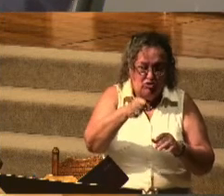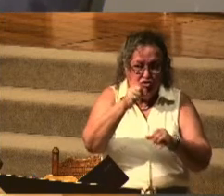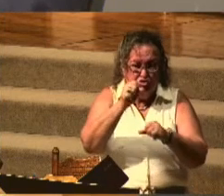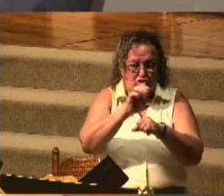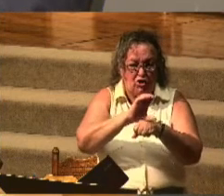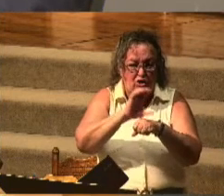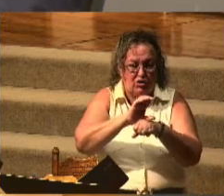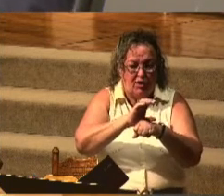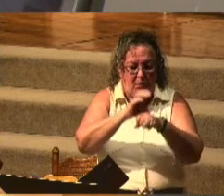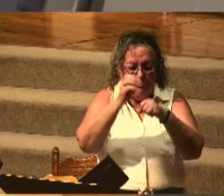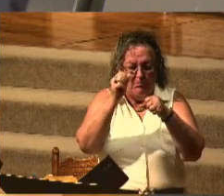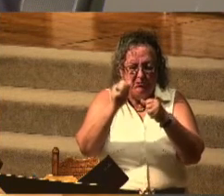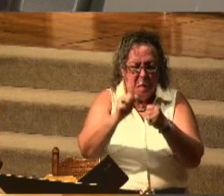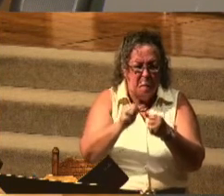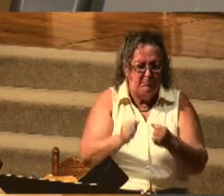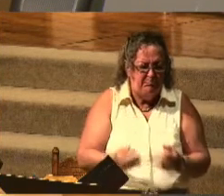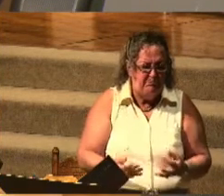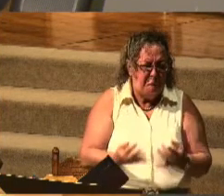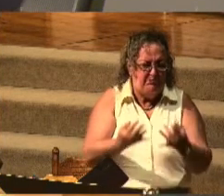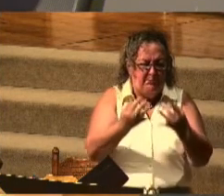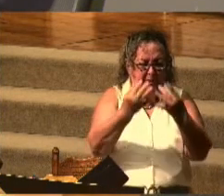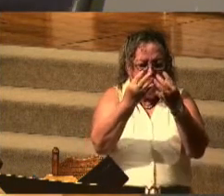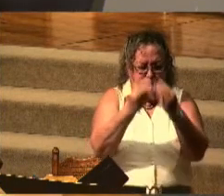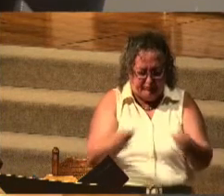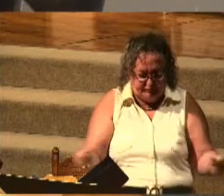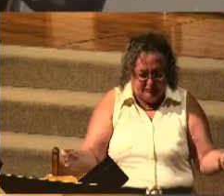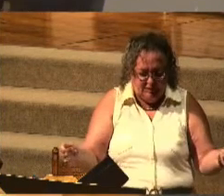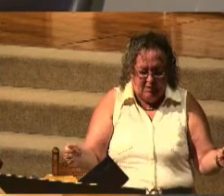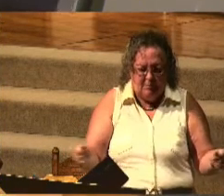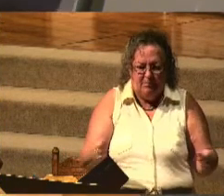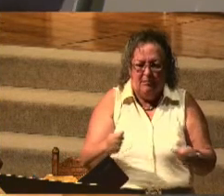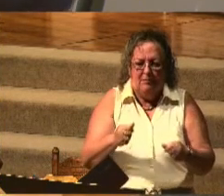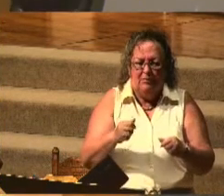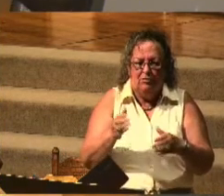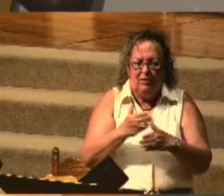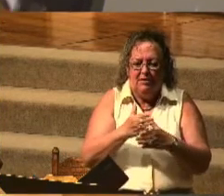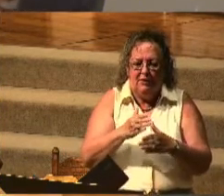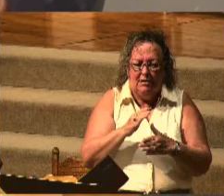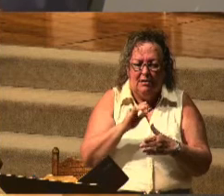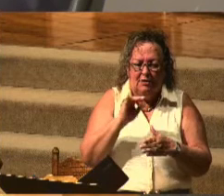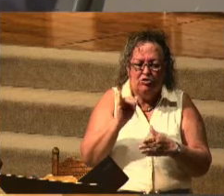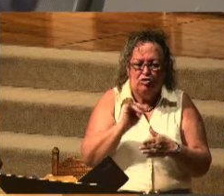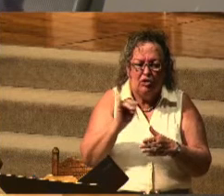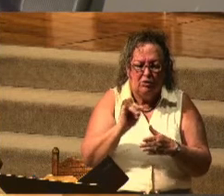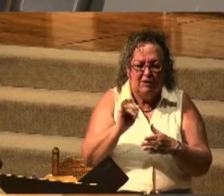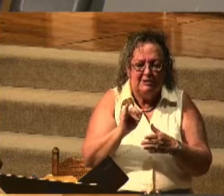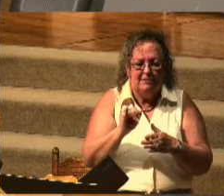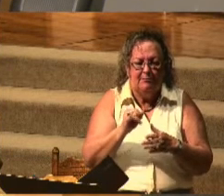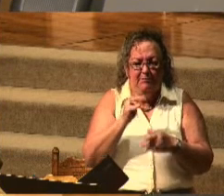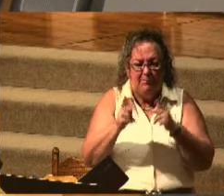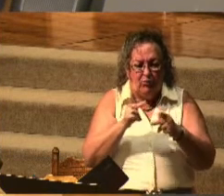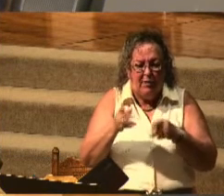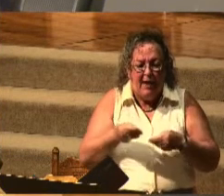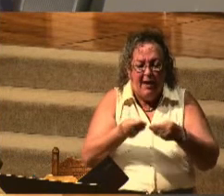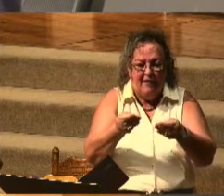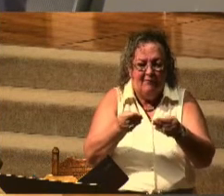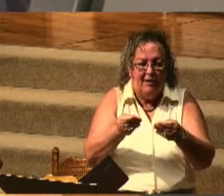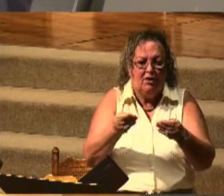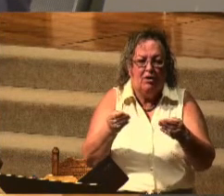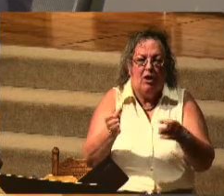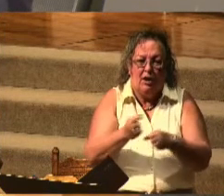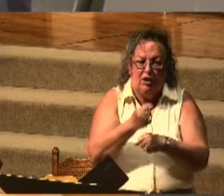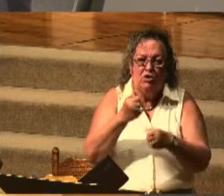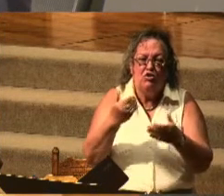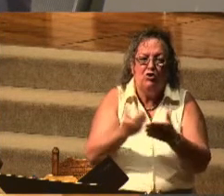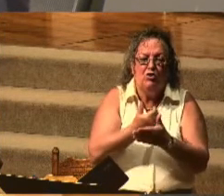Guess what? Between the insurance and what people gave, you got a brand new church out of it. It was an old church.